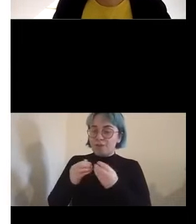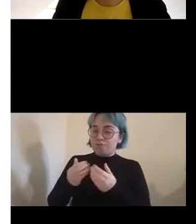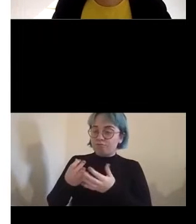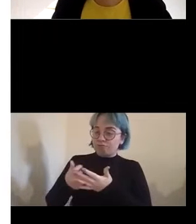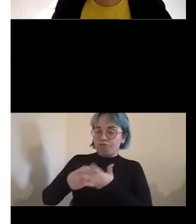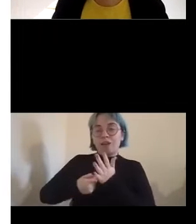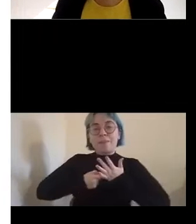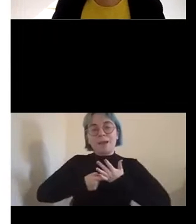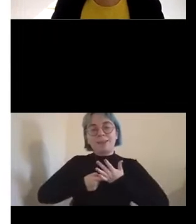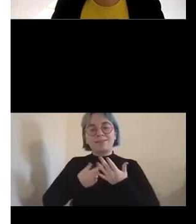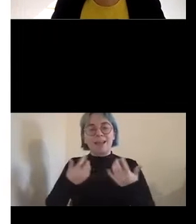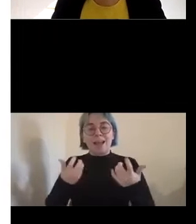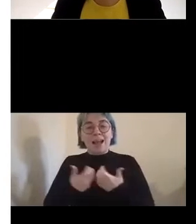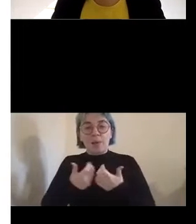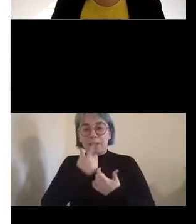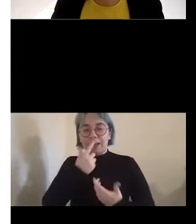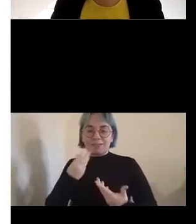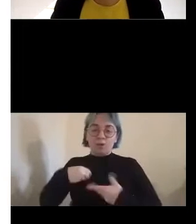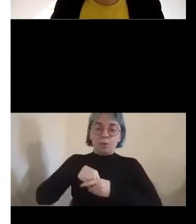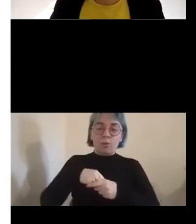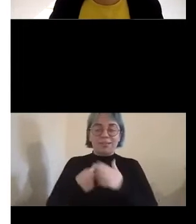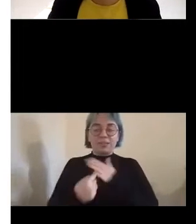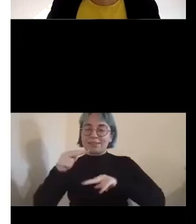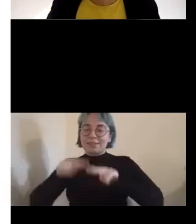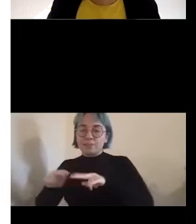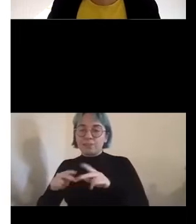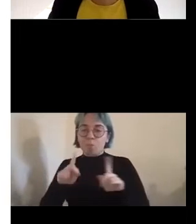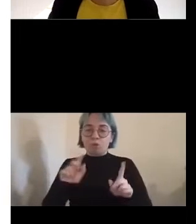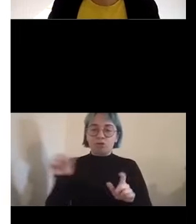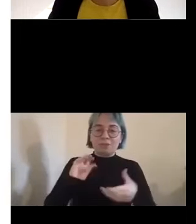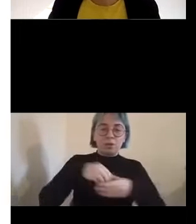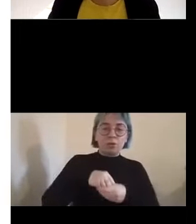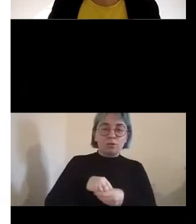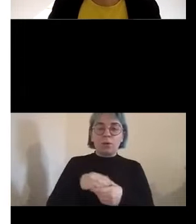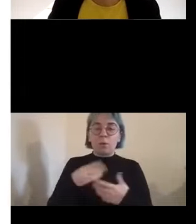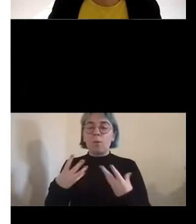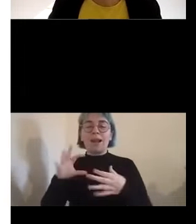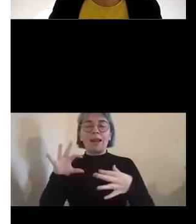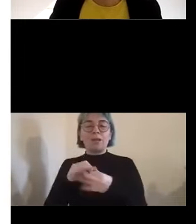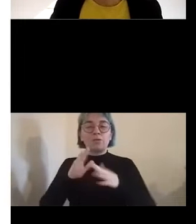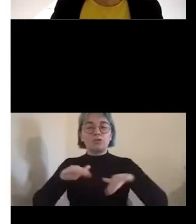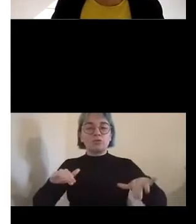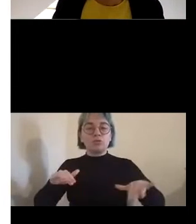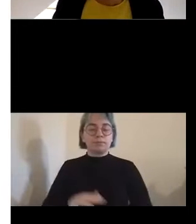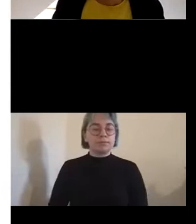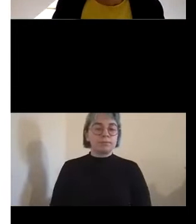principles governing the individual assessment of children in conflict with the law.